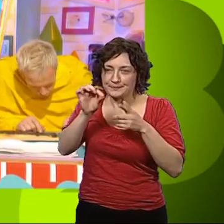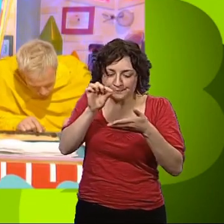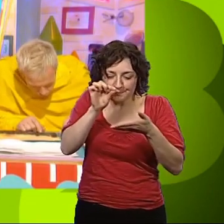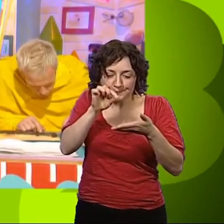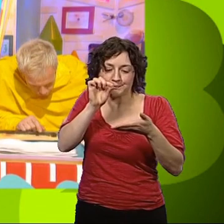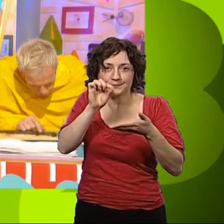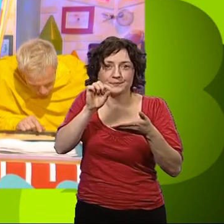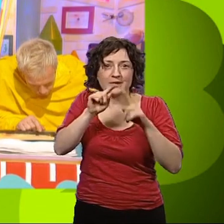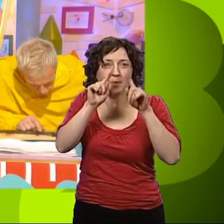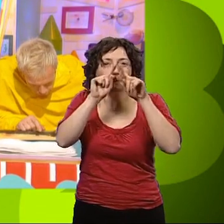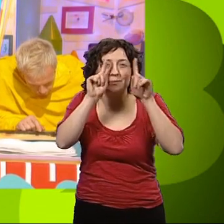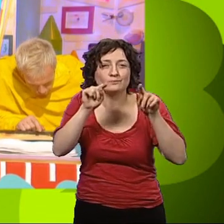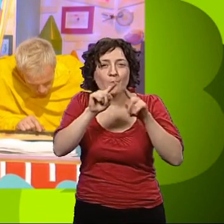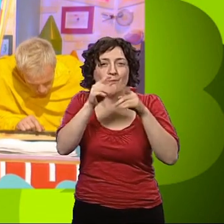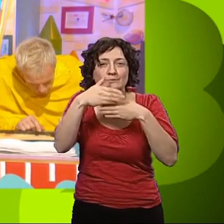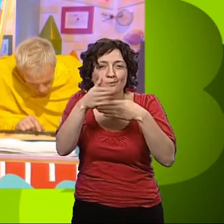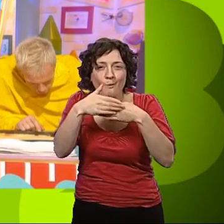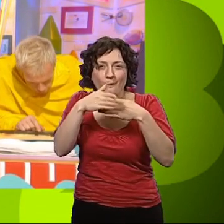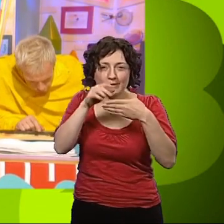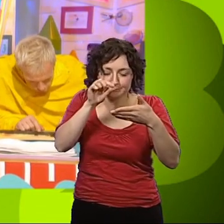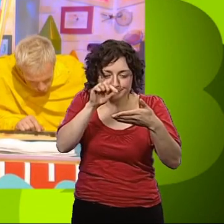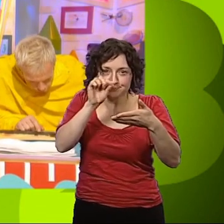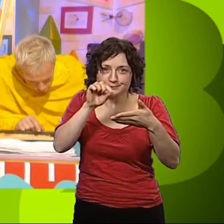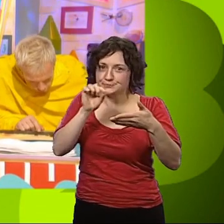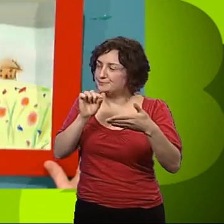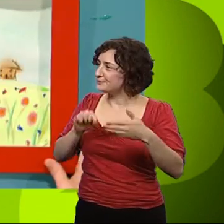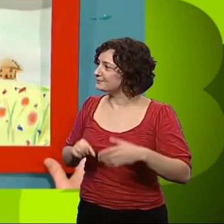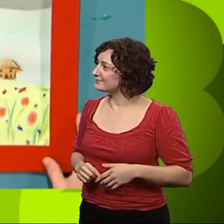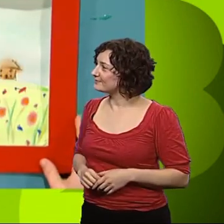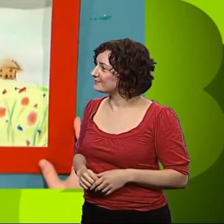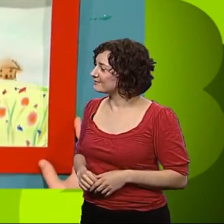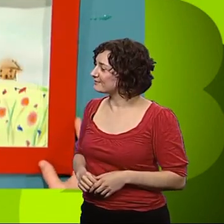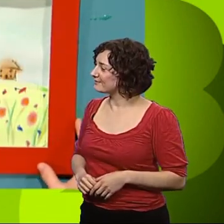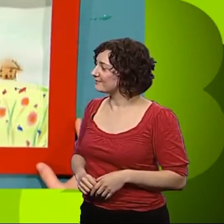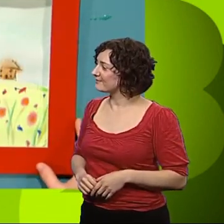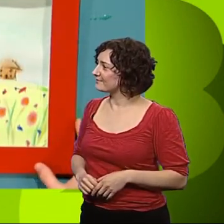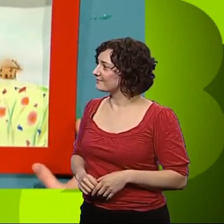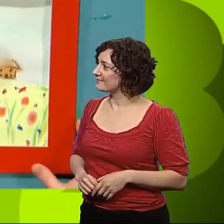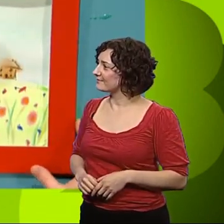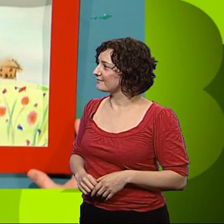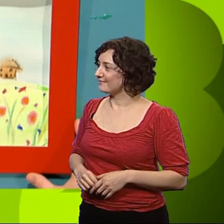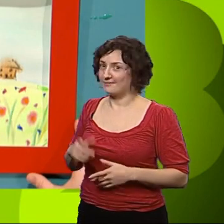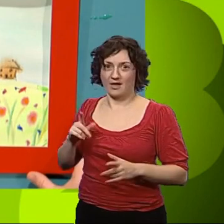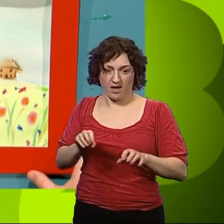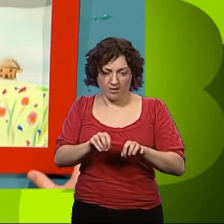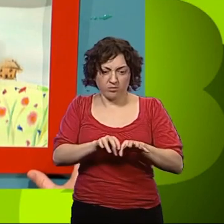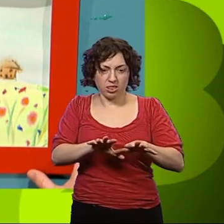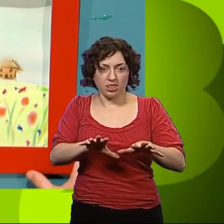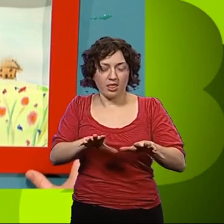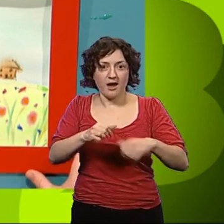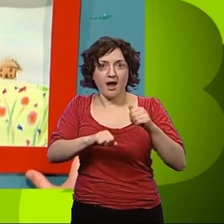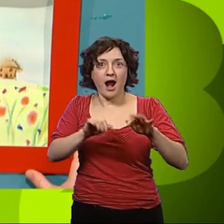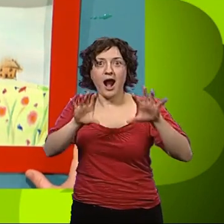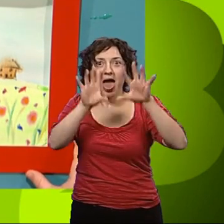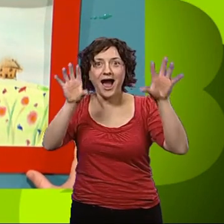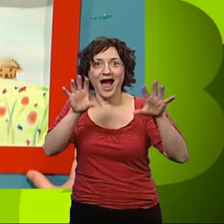There we go. I think I need a frame on that now. And look, where the water's kind of spread out, I've got clouds. That's